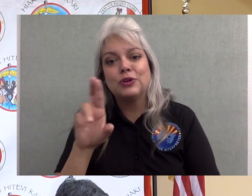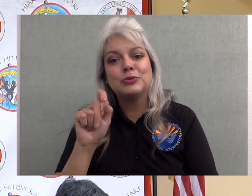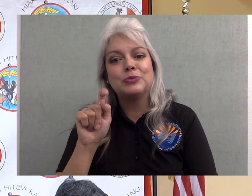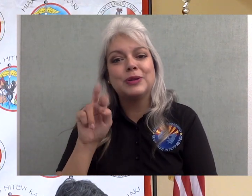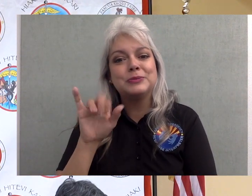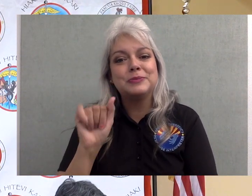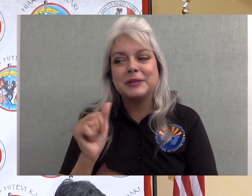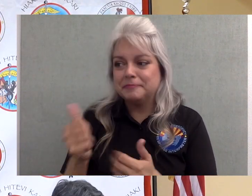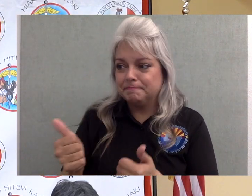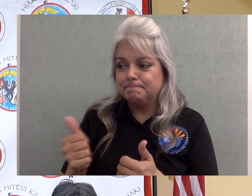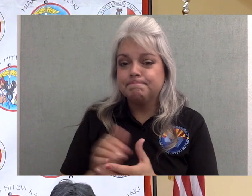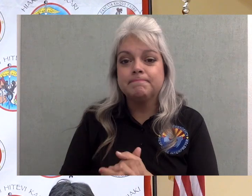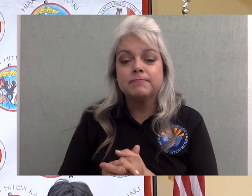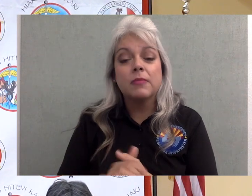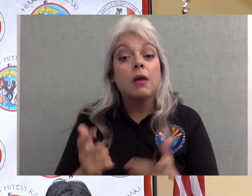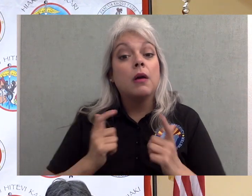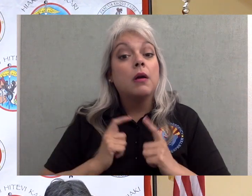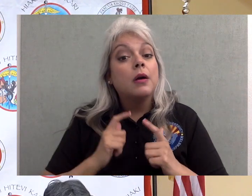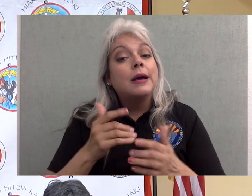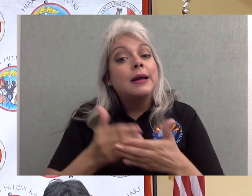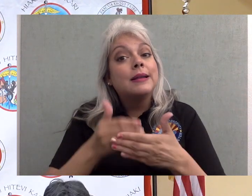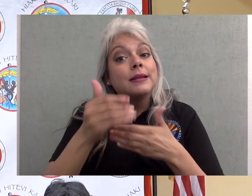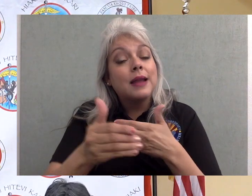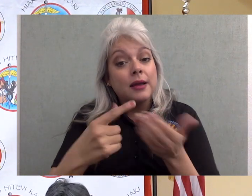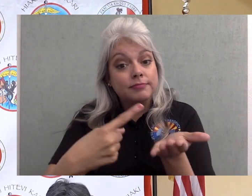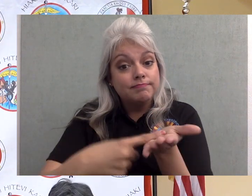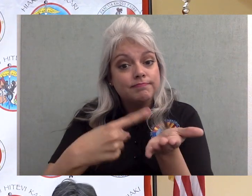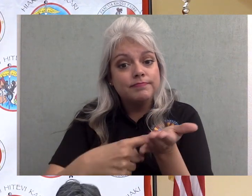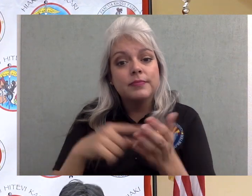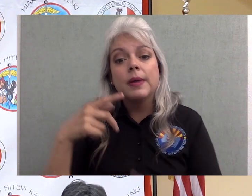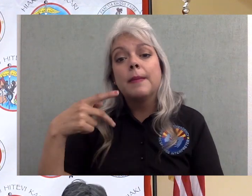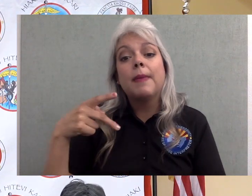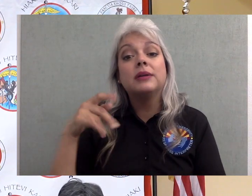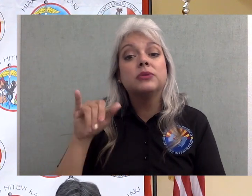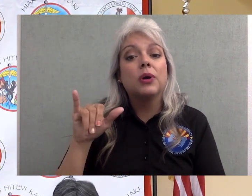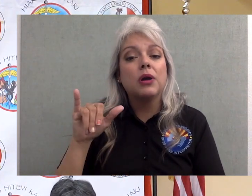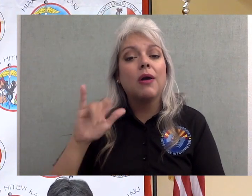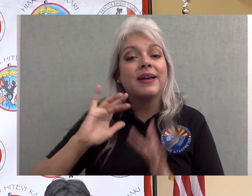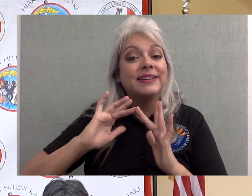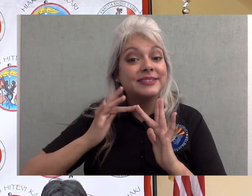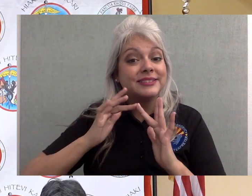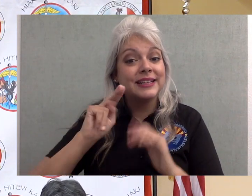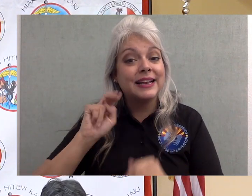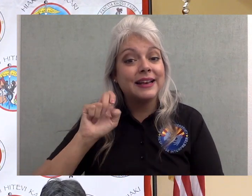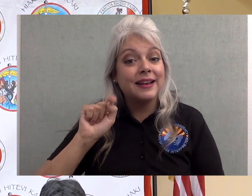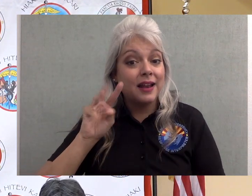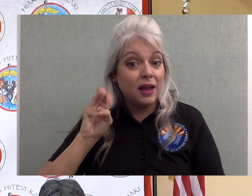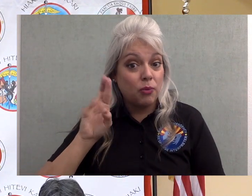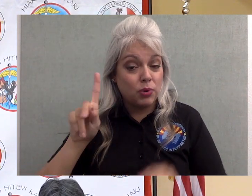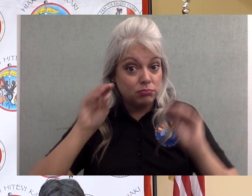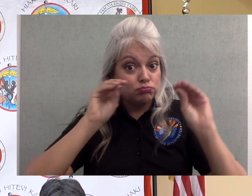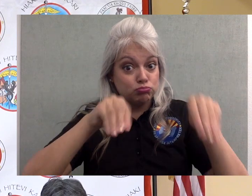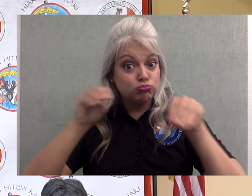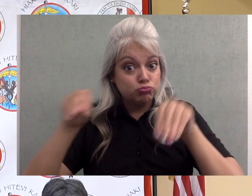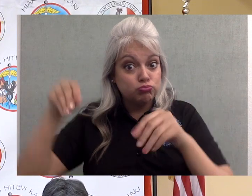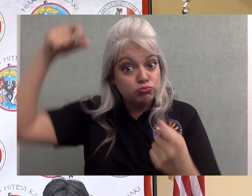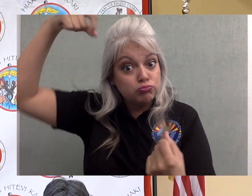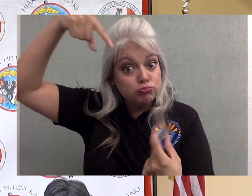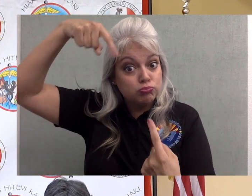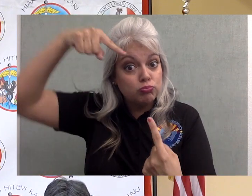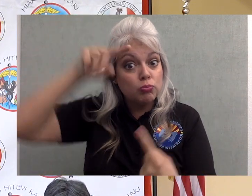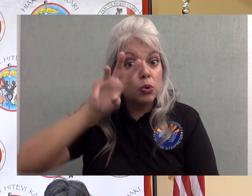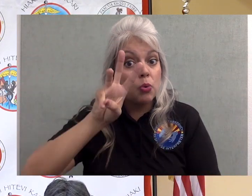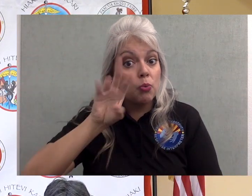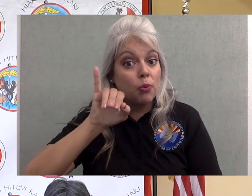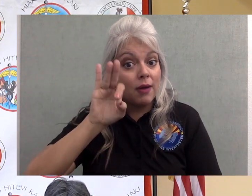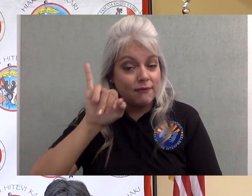Okay, next topic I'd like to talk about is the Pascuayaki Network installation of Wi-Fi. That has started this